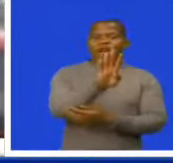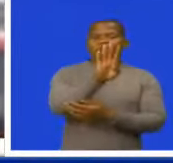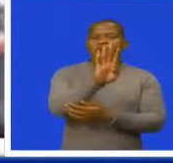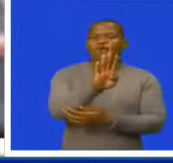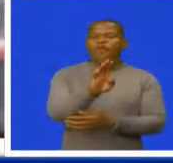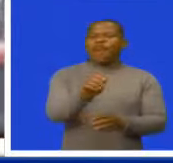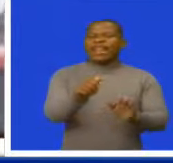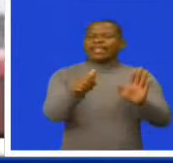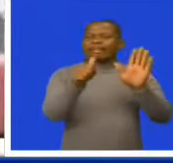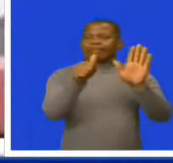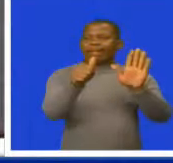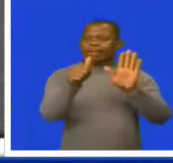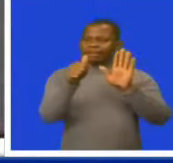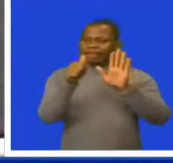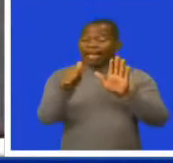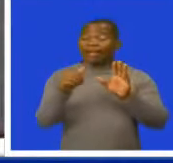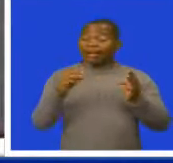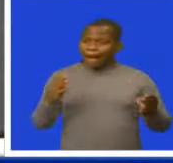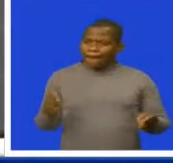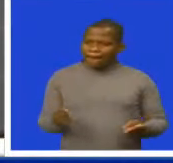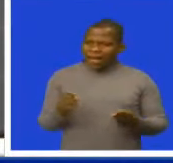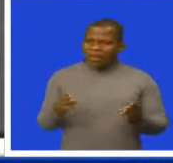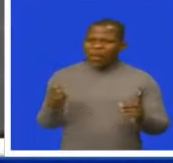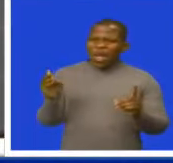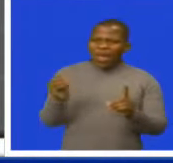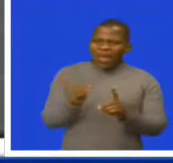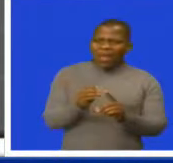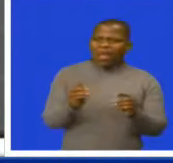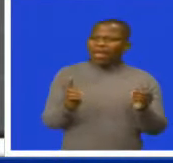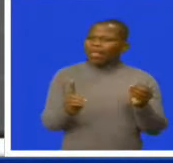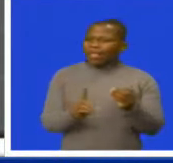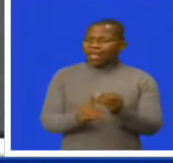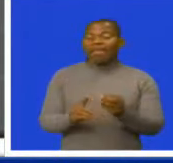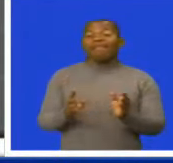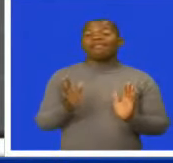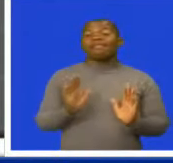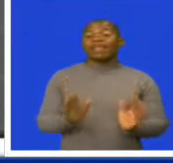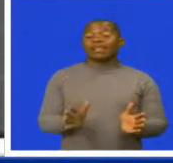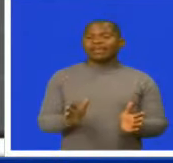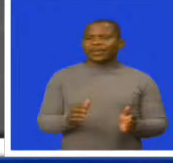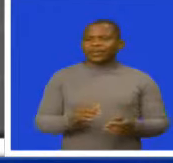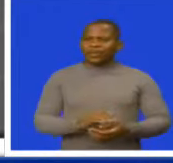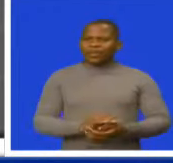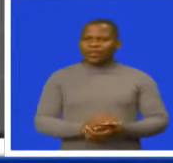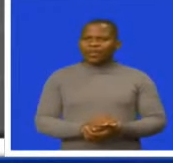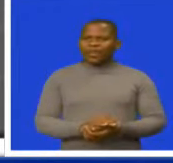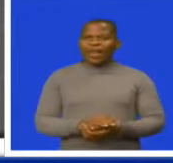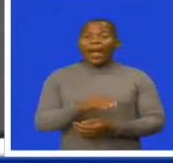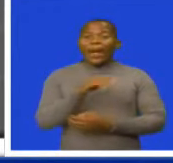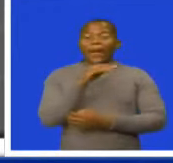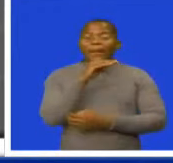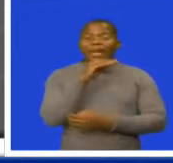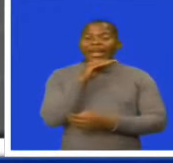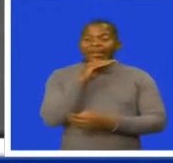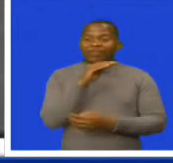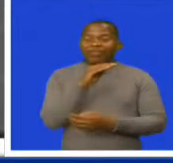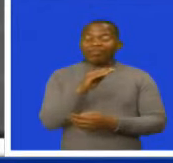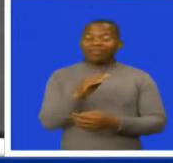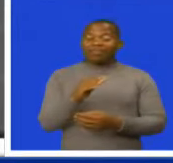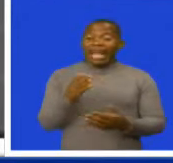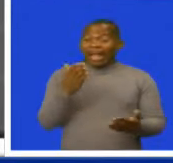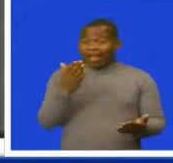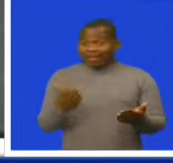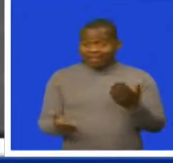bantfu labathole lo mkhuhlane. Loku ke kukhomba ukuthi nakucathaniswa letikhathi letimbili